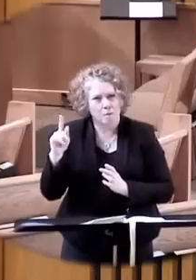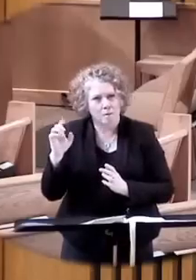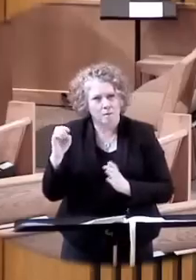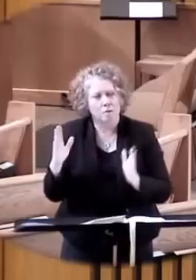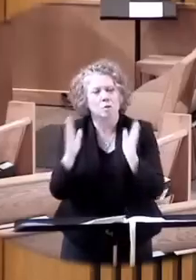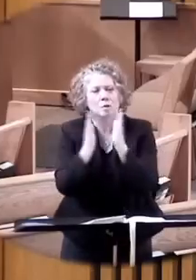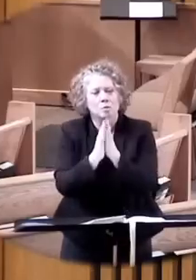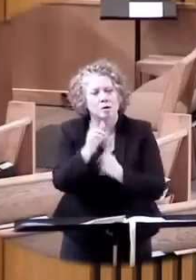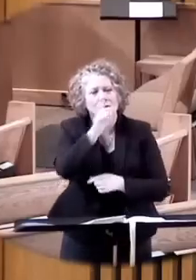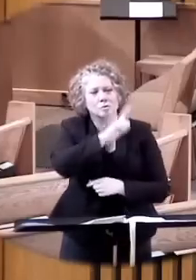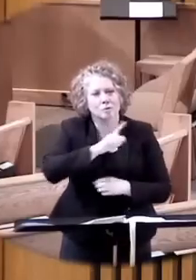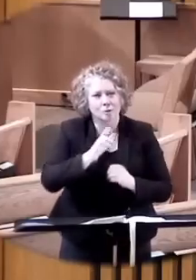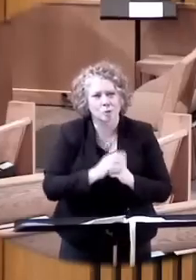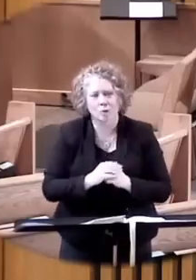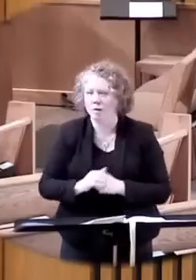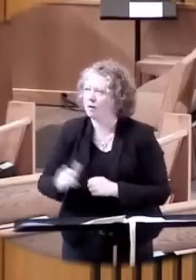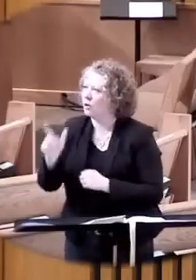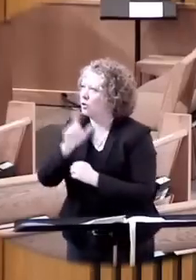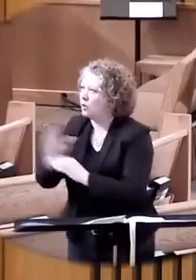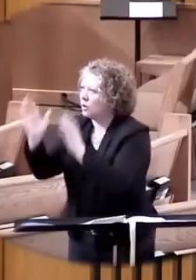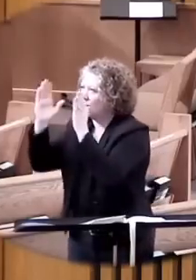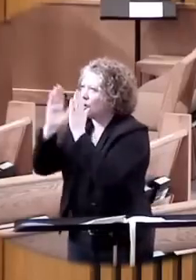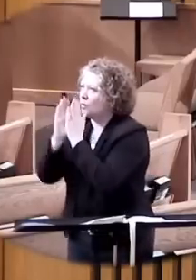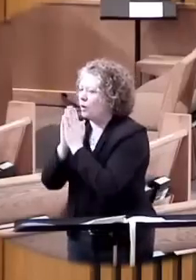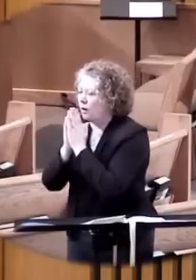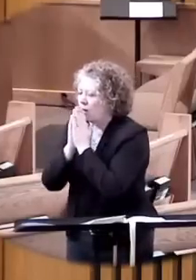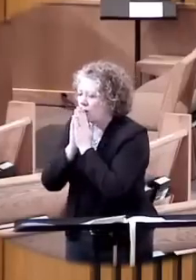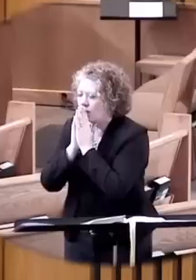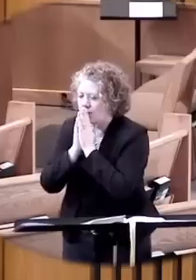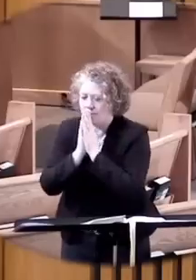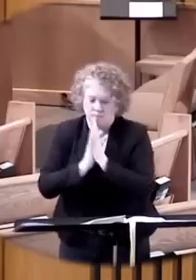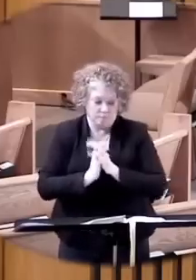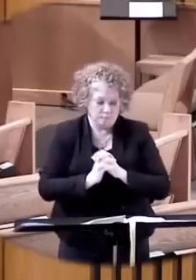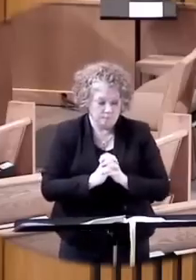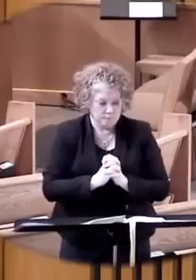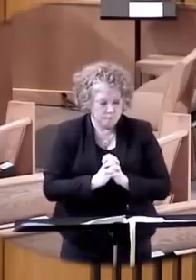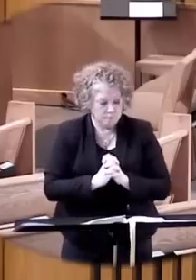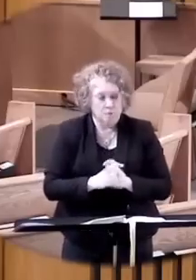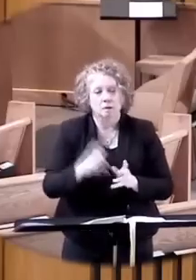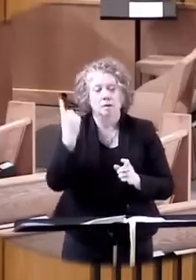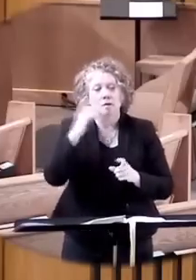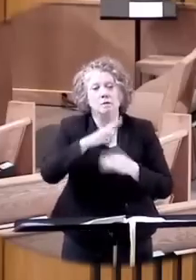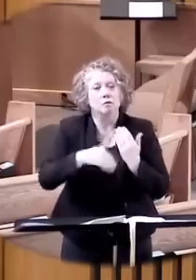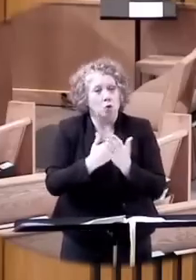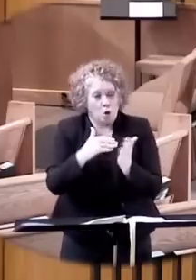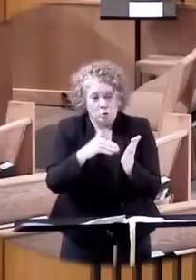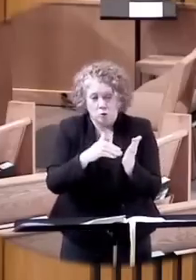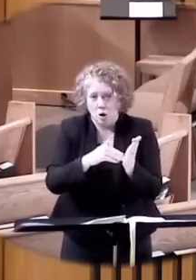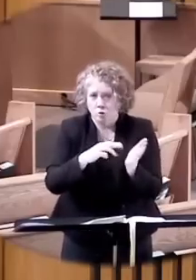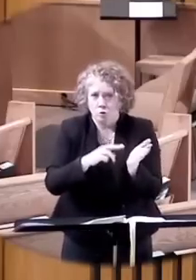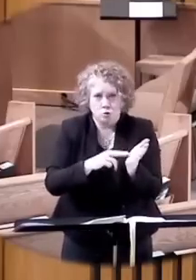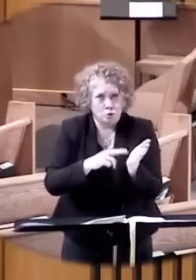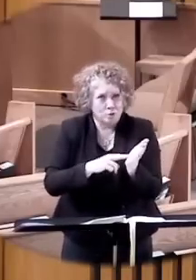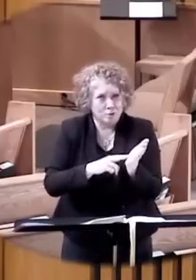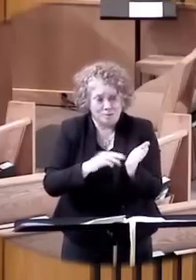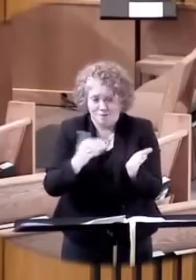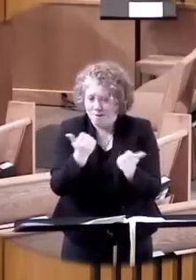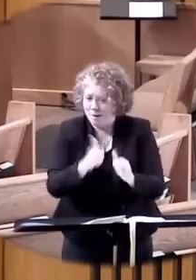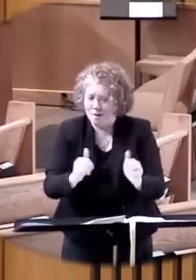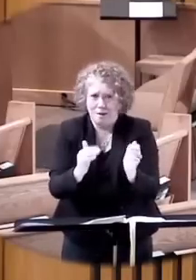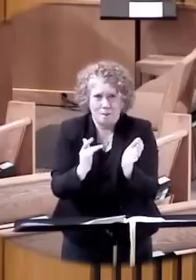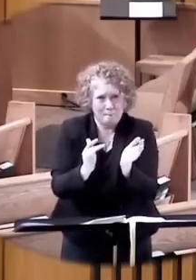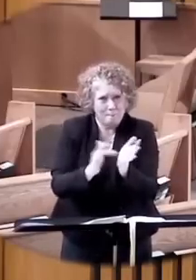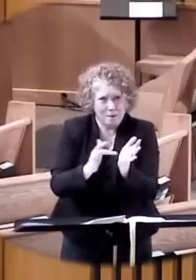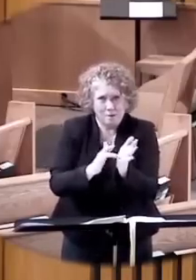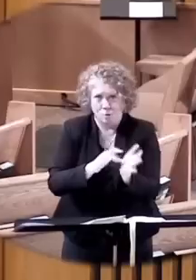the Lord. Lord, hear our prayer. For all doctors, nurses, and